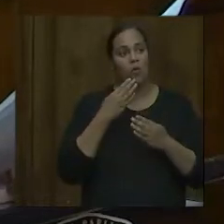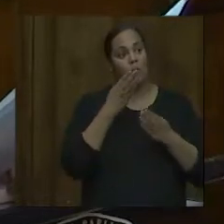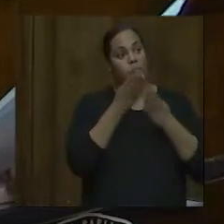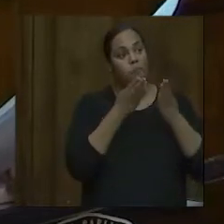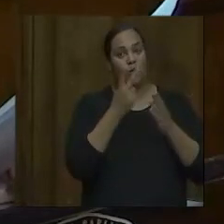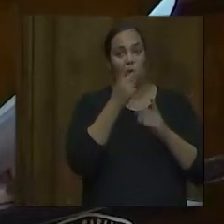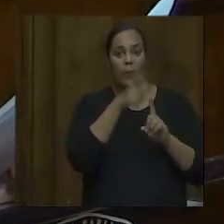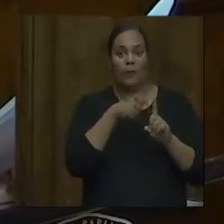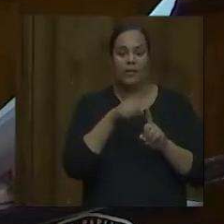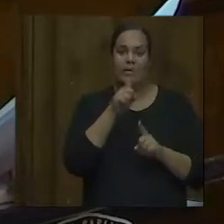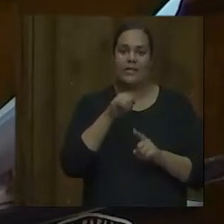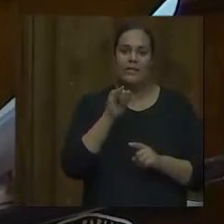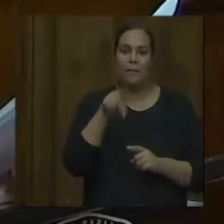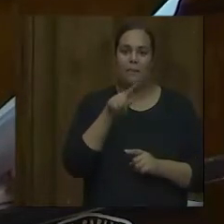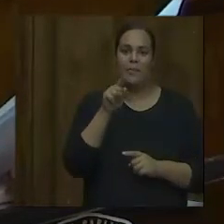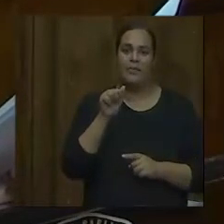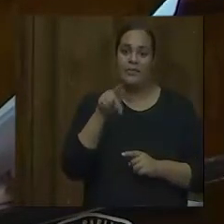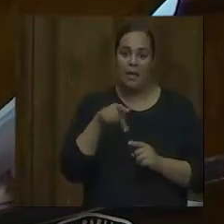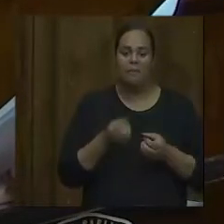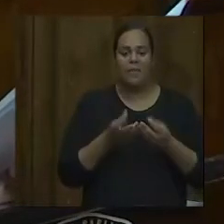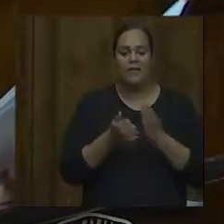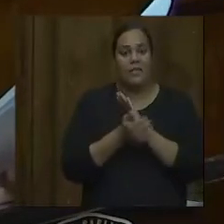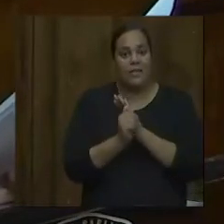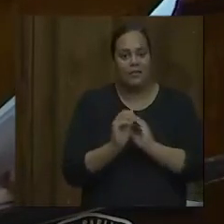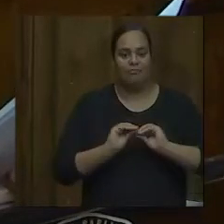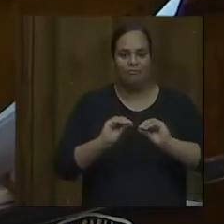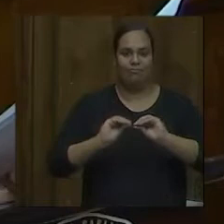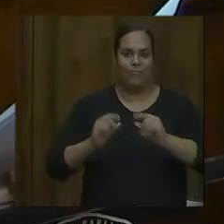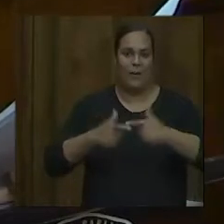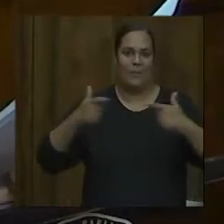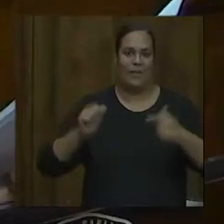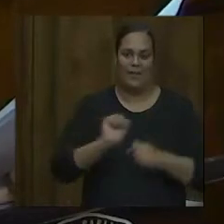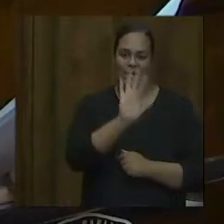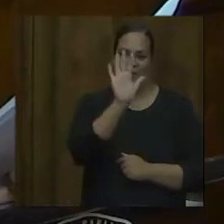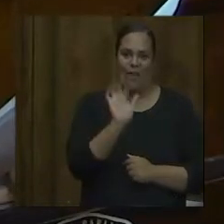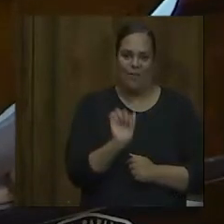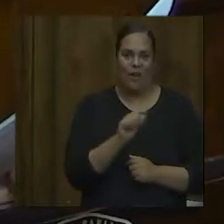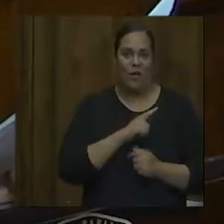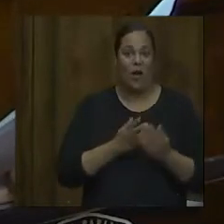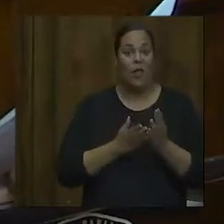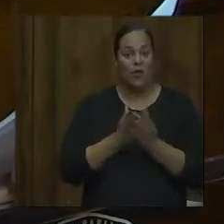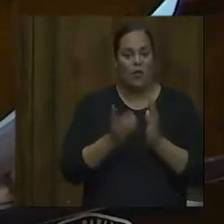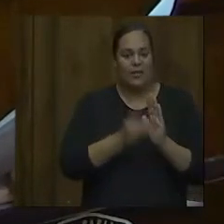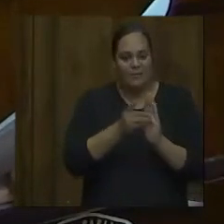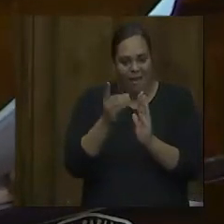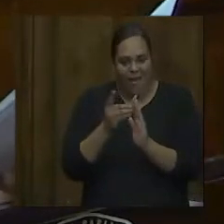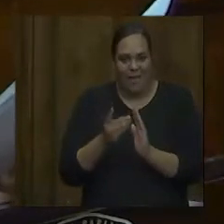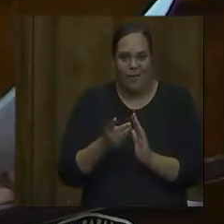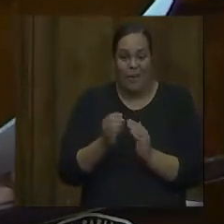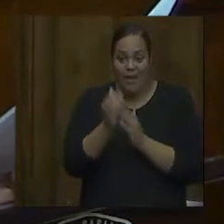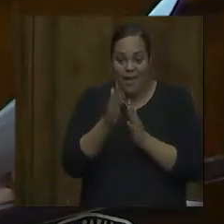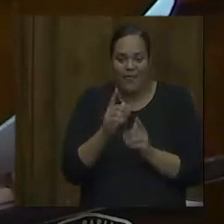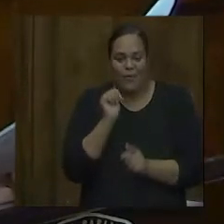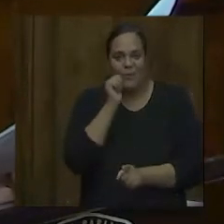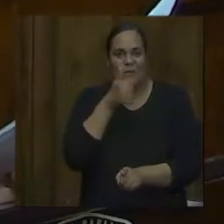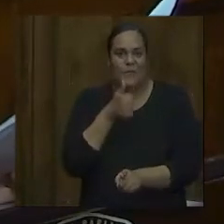today, Zip Zap Circus School combines their skills to contribute to a better South Africa by developing the leaders of tomorrow